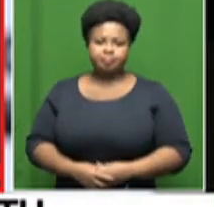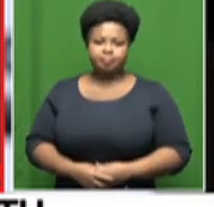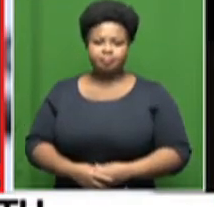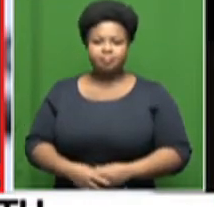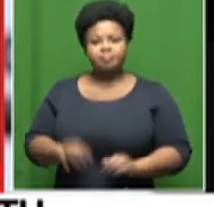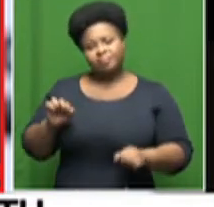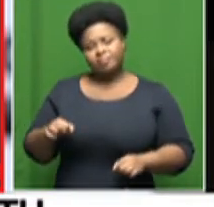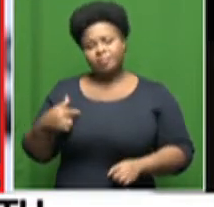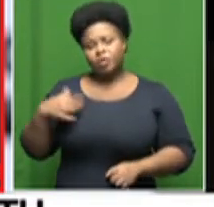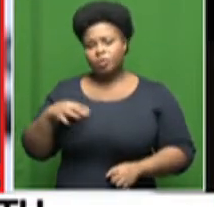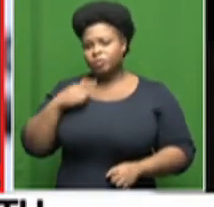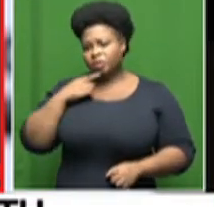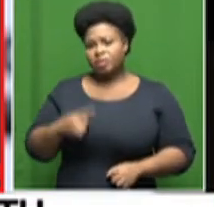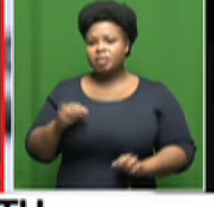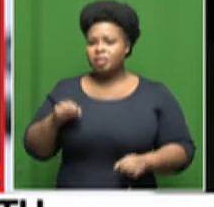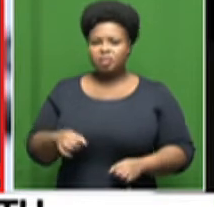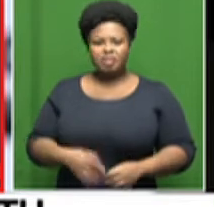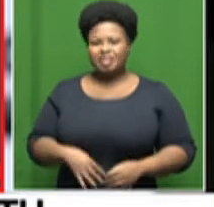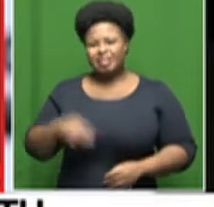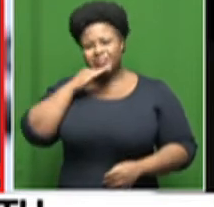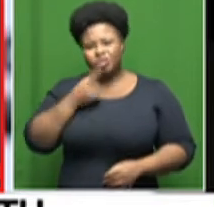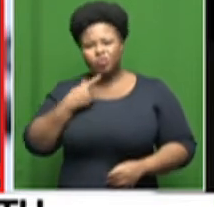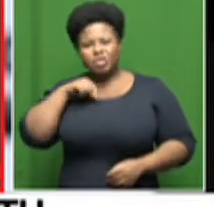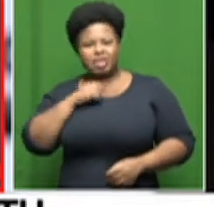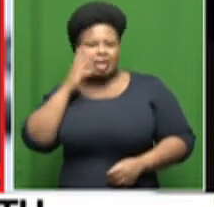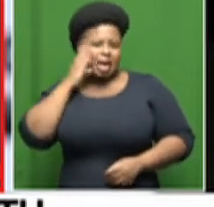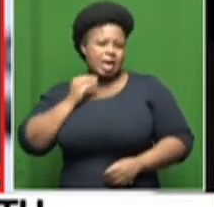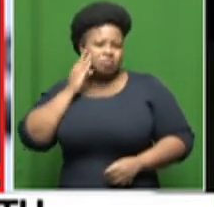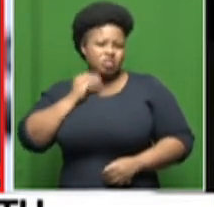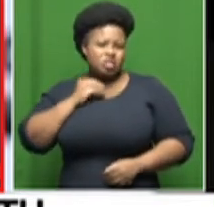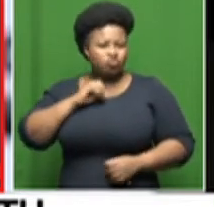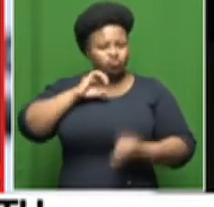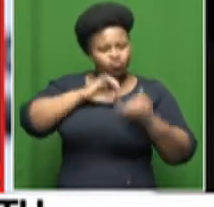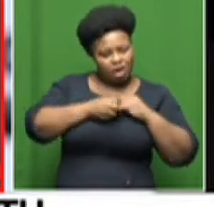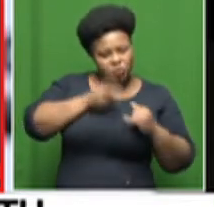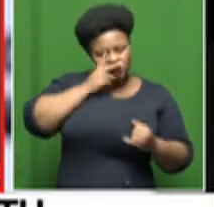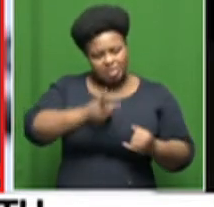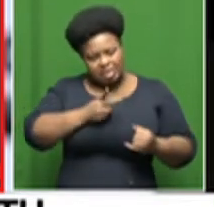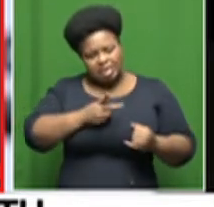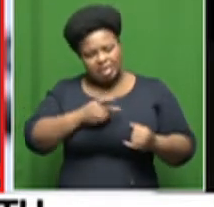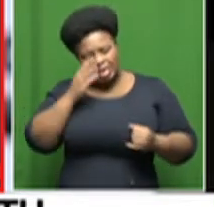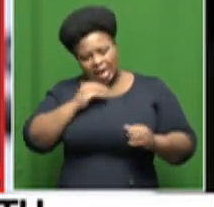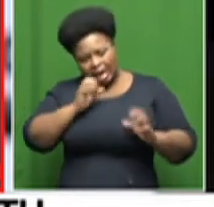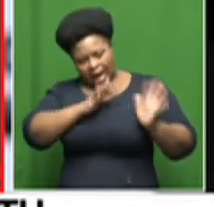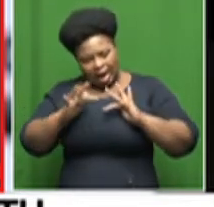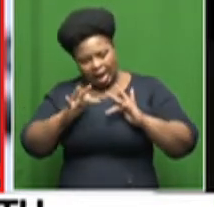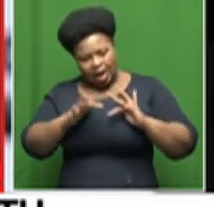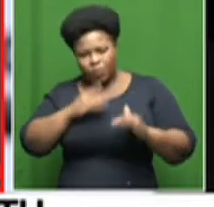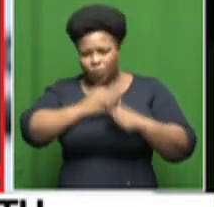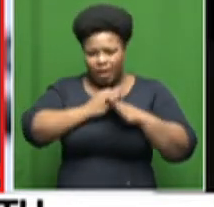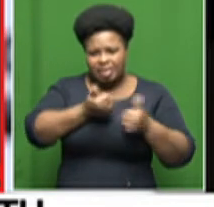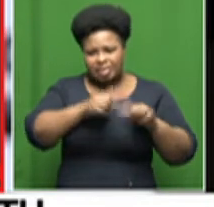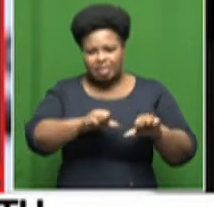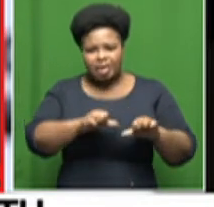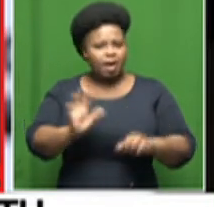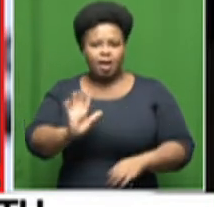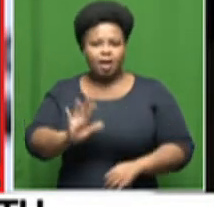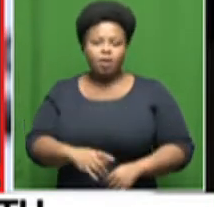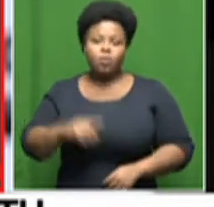Simon, I'm happy to say that this is no experiment and this is no guinea pig. A single shot of the